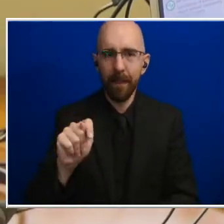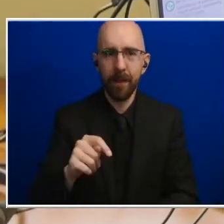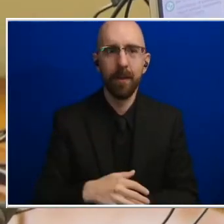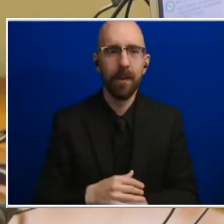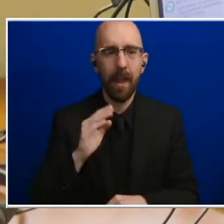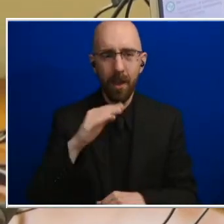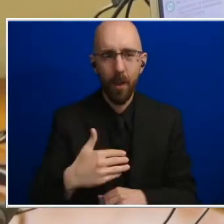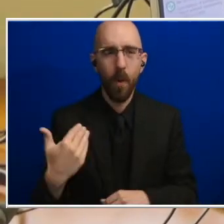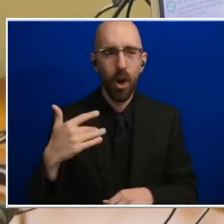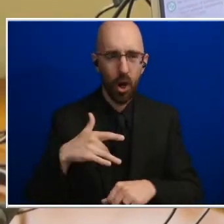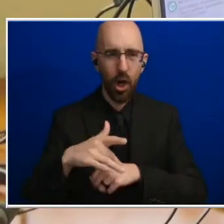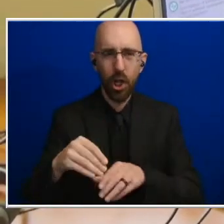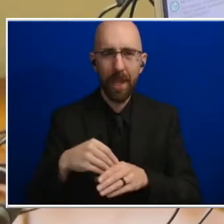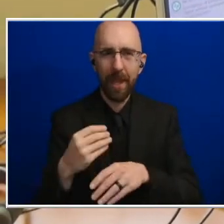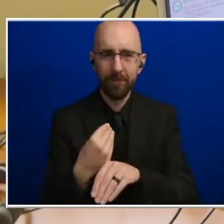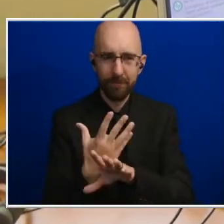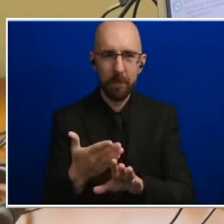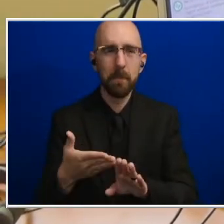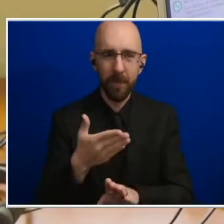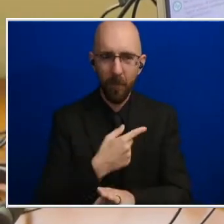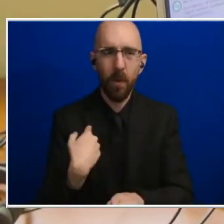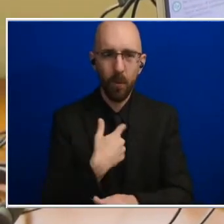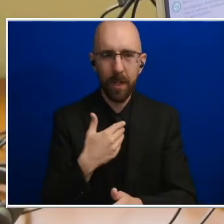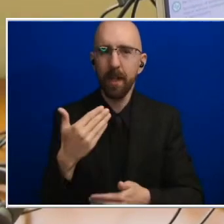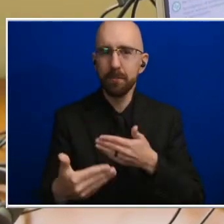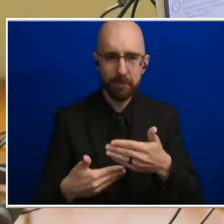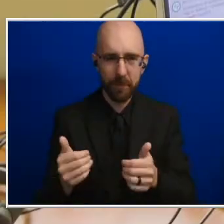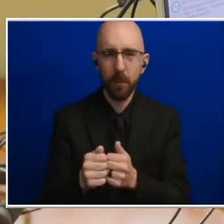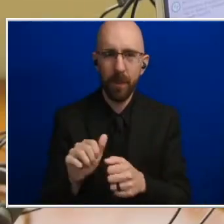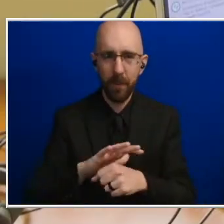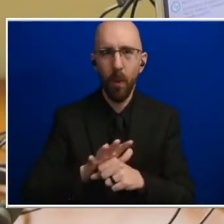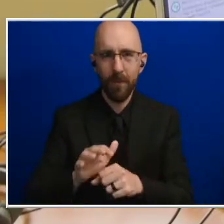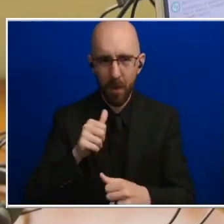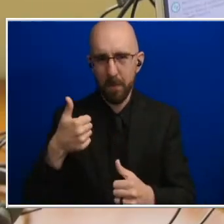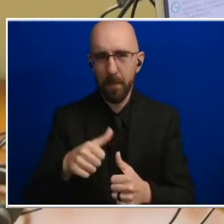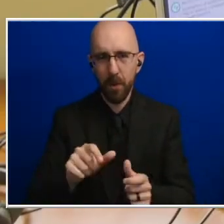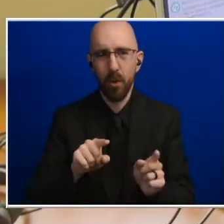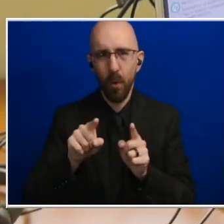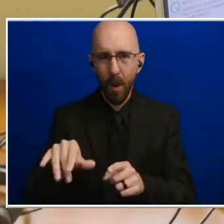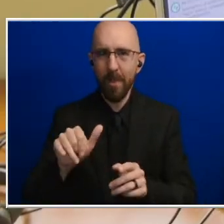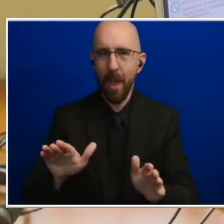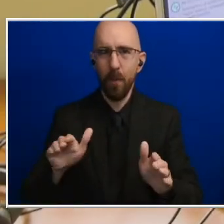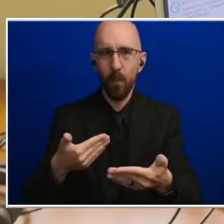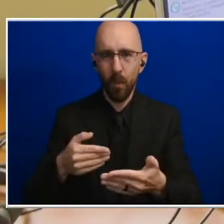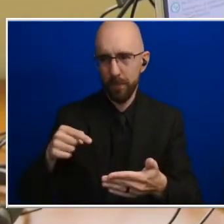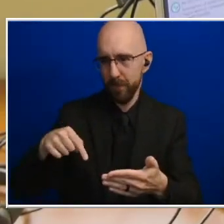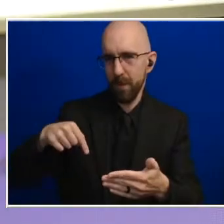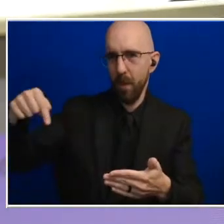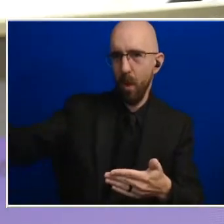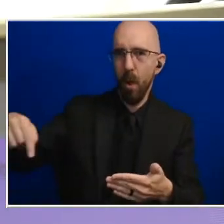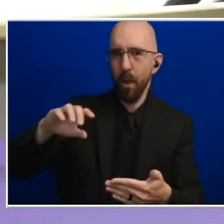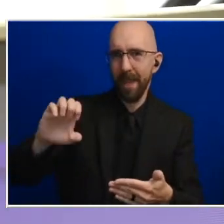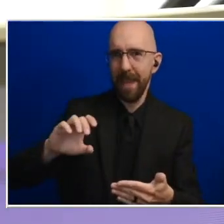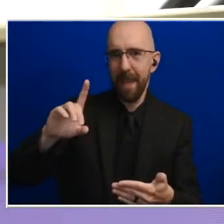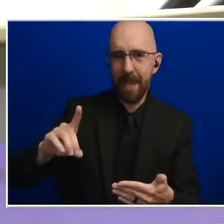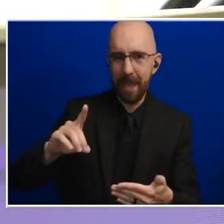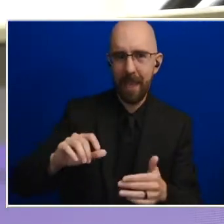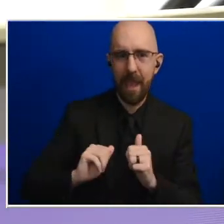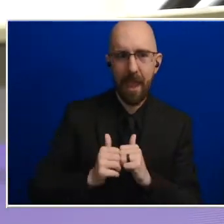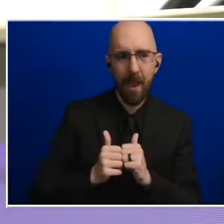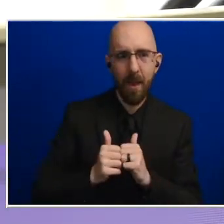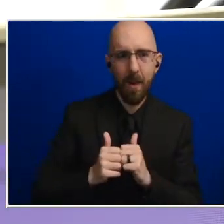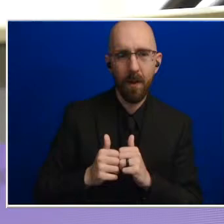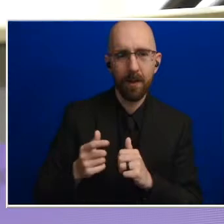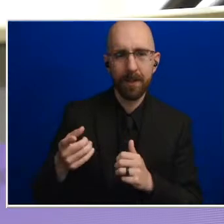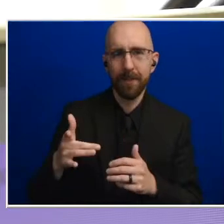telehealth, before we kind of got going with COVID, I remember going to that room down the hall from the ED and how primitive it was in